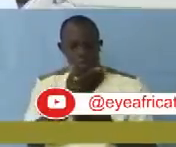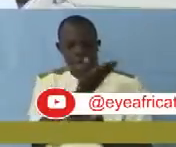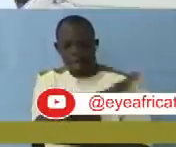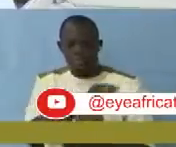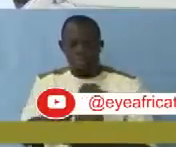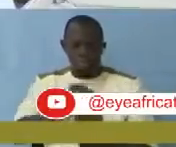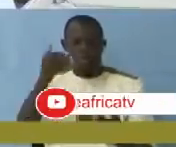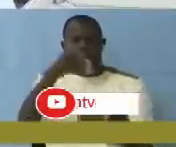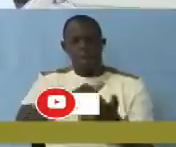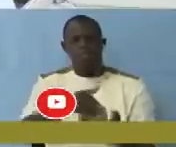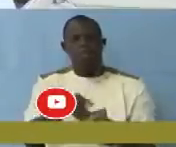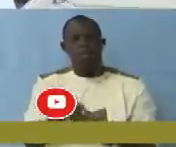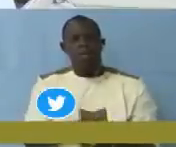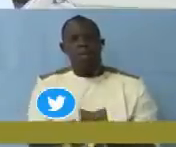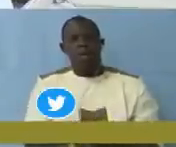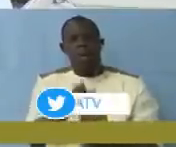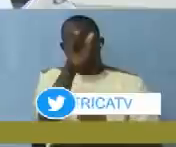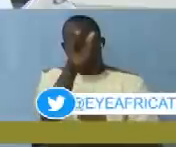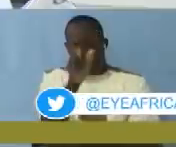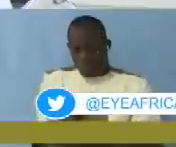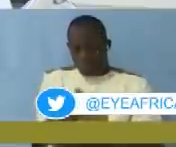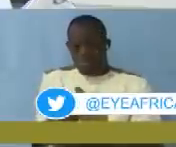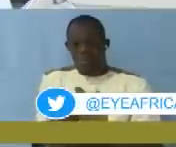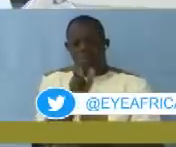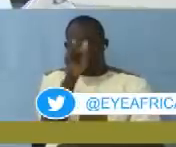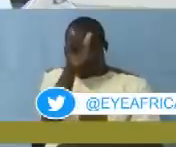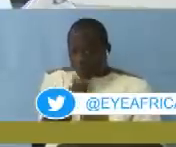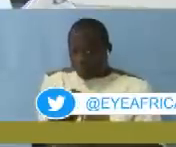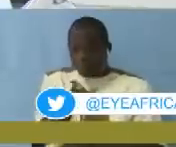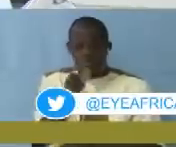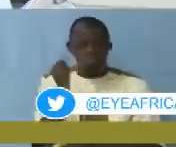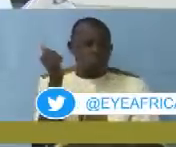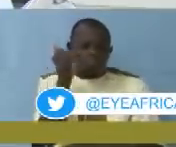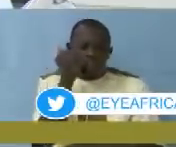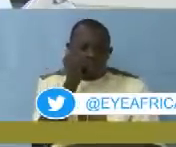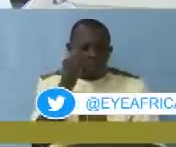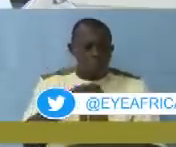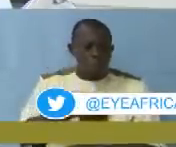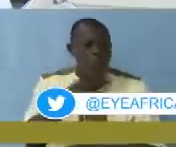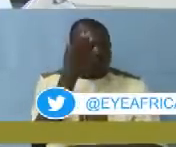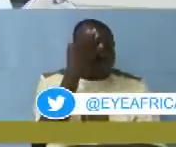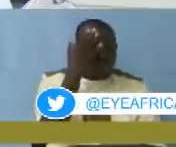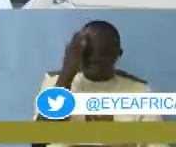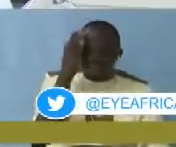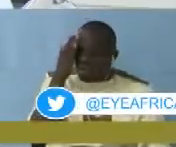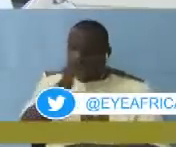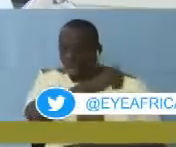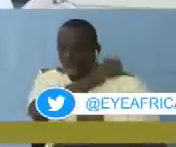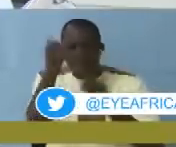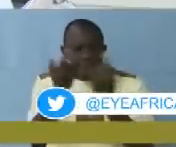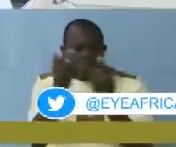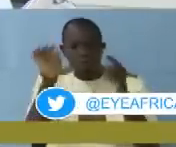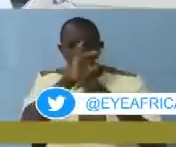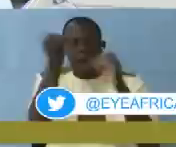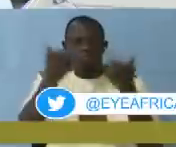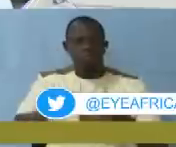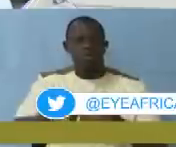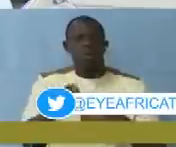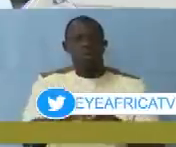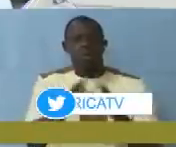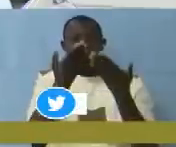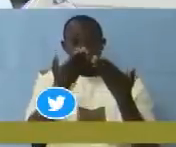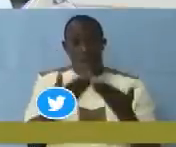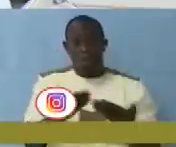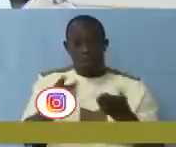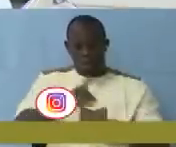see, the human being is such that it's always chaos. in intelligence, some of these things